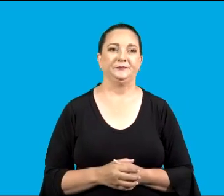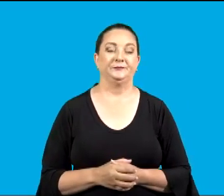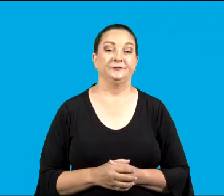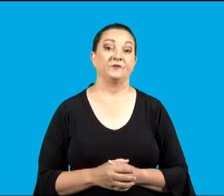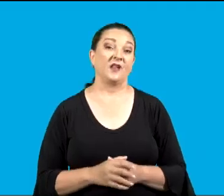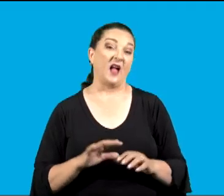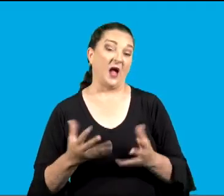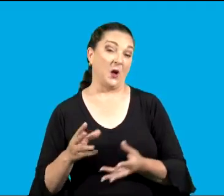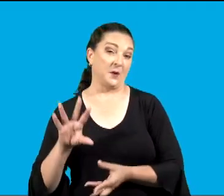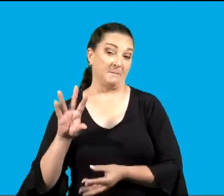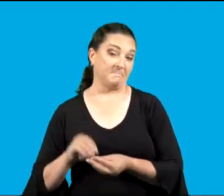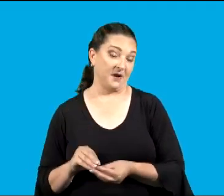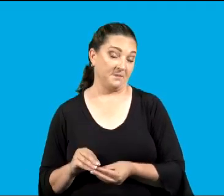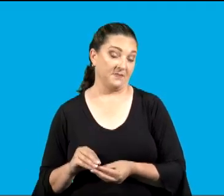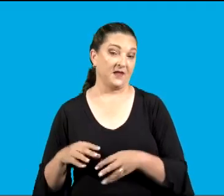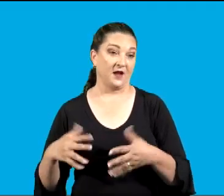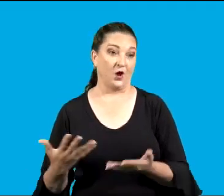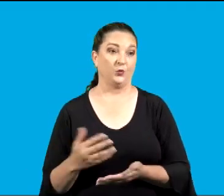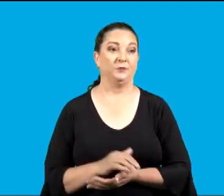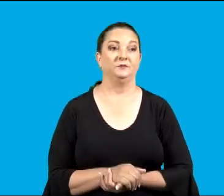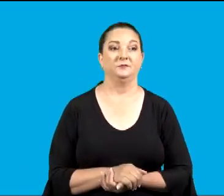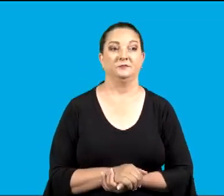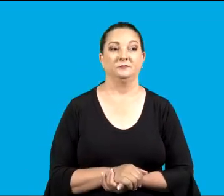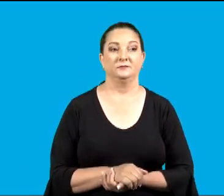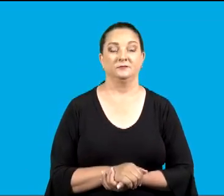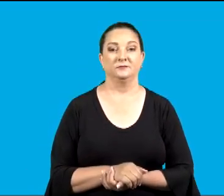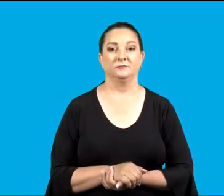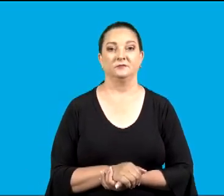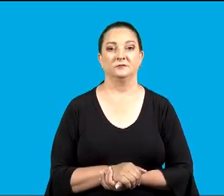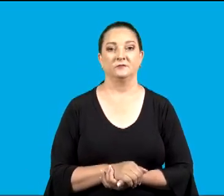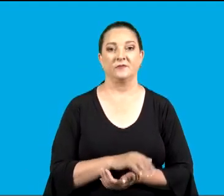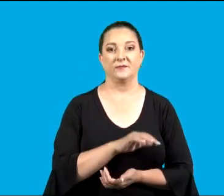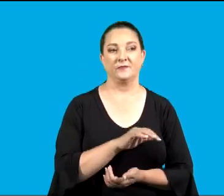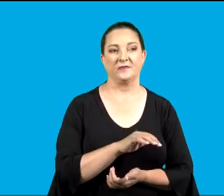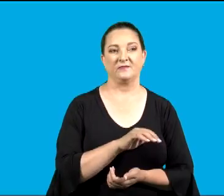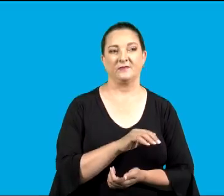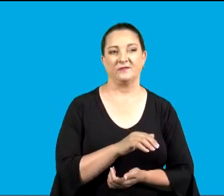say my 830,000 plus